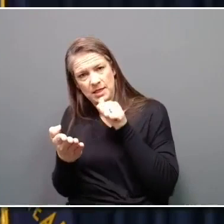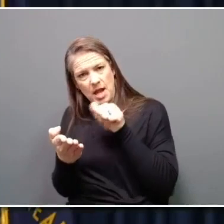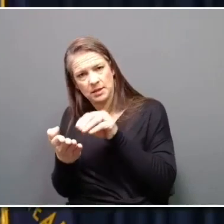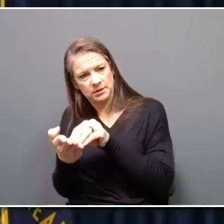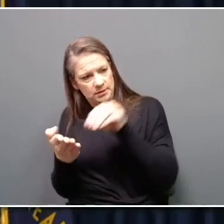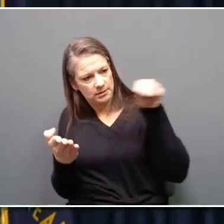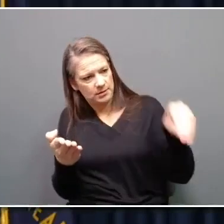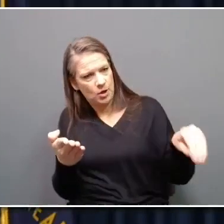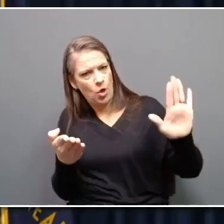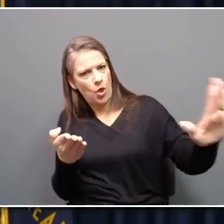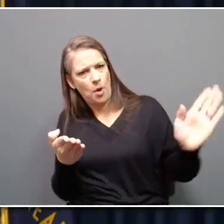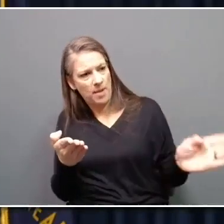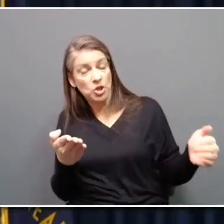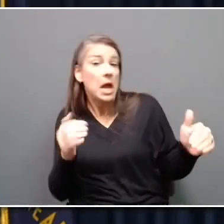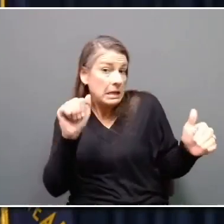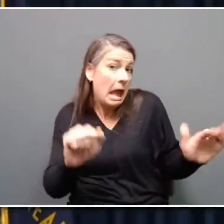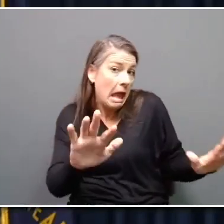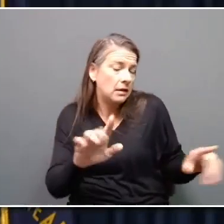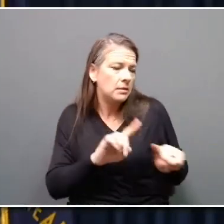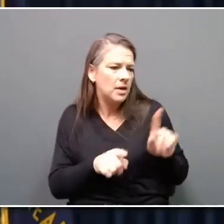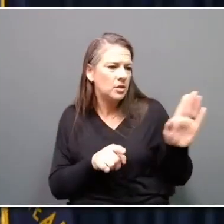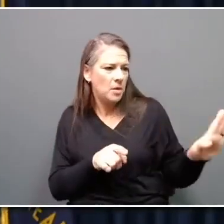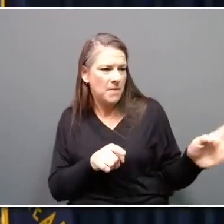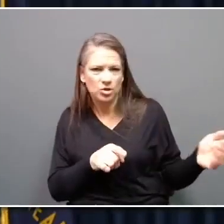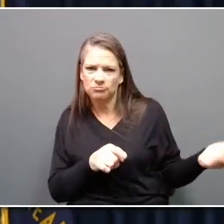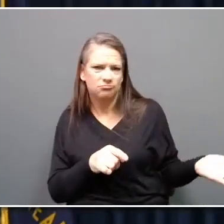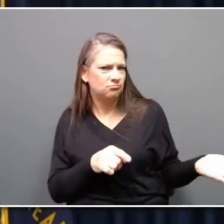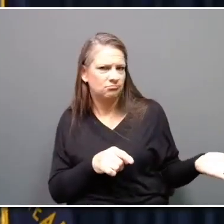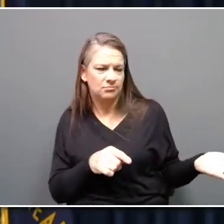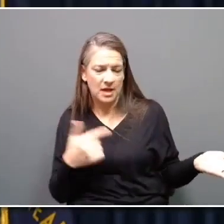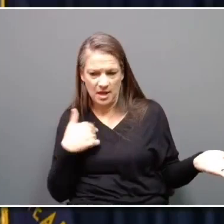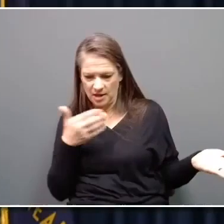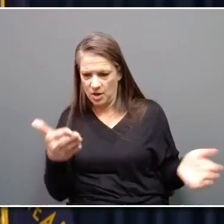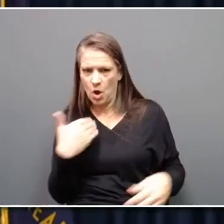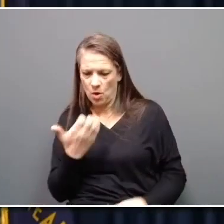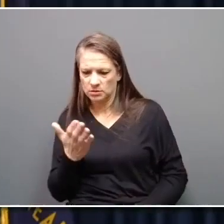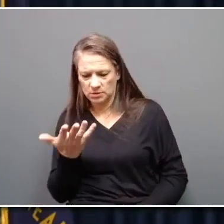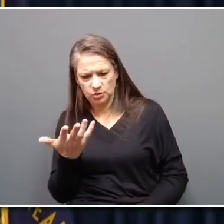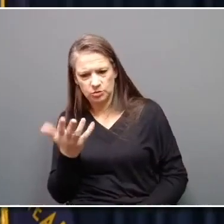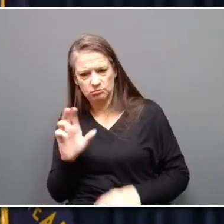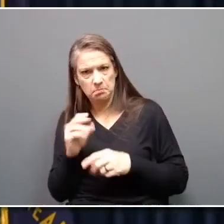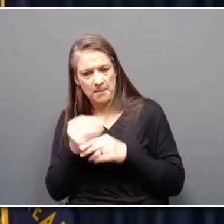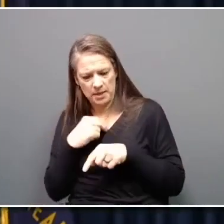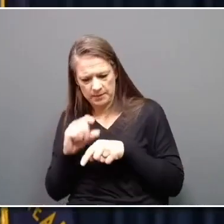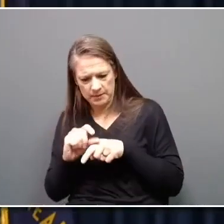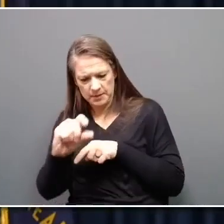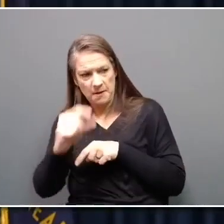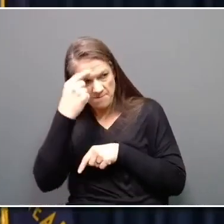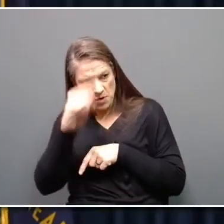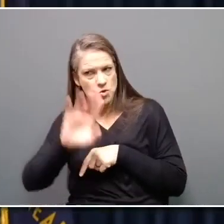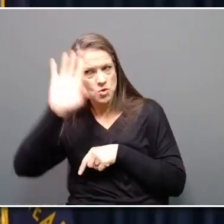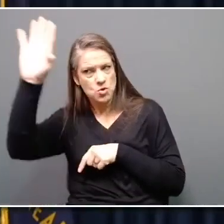budget, $300 million in general funds to speed up the Mountain Parkway and the I-69 project, as well as $50